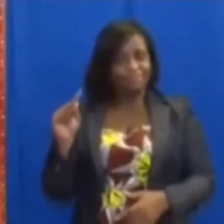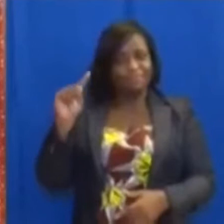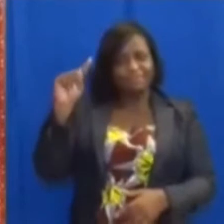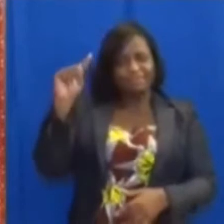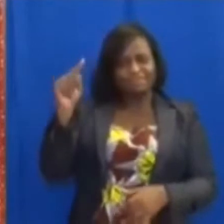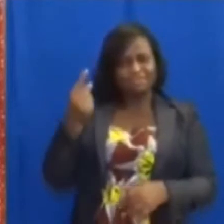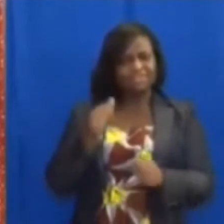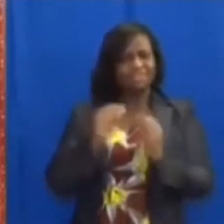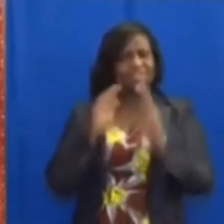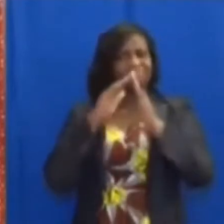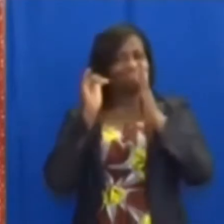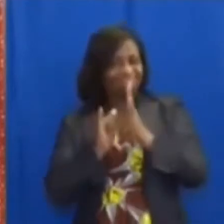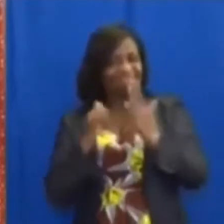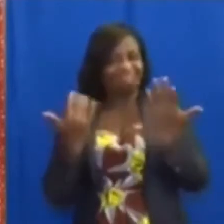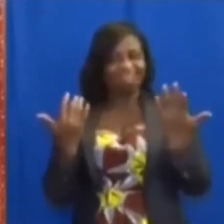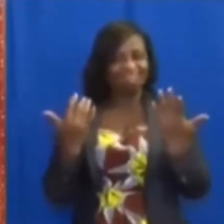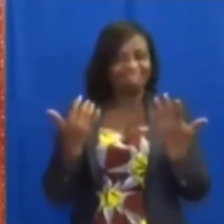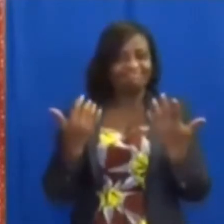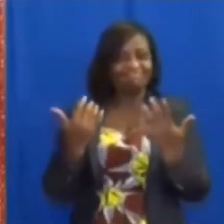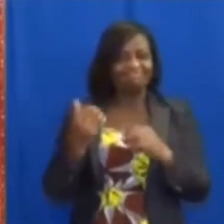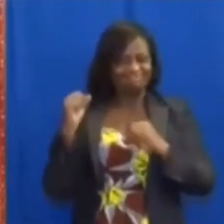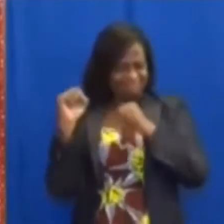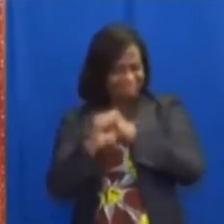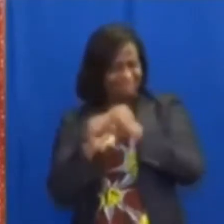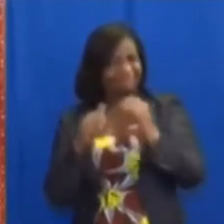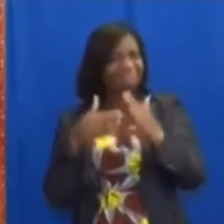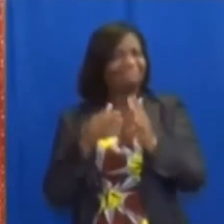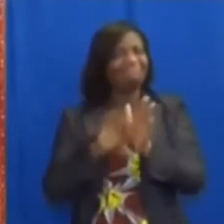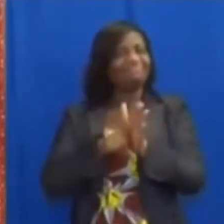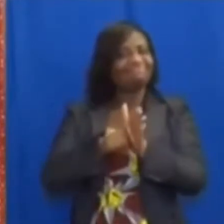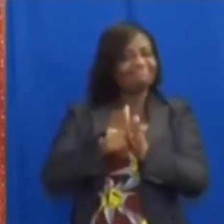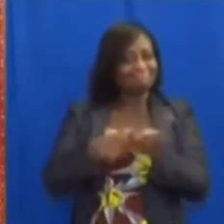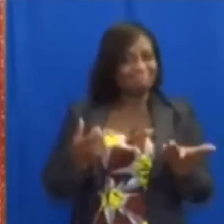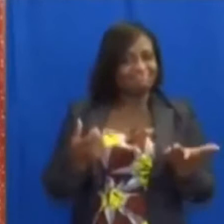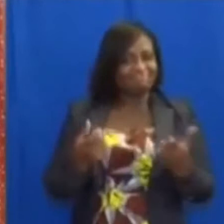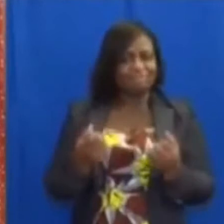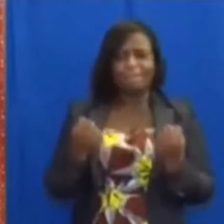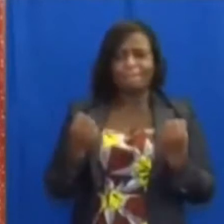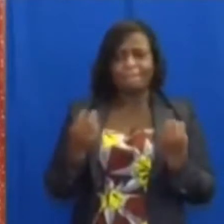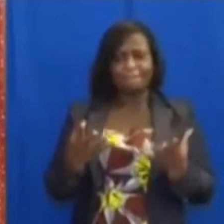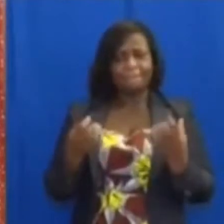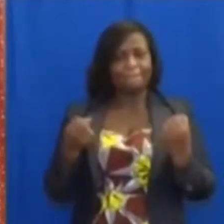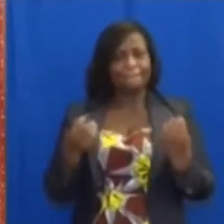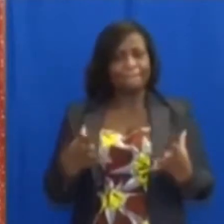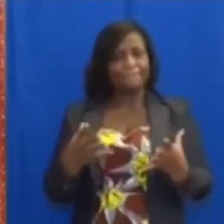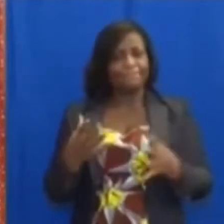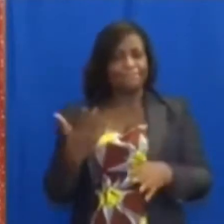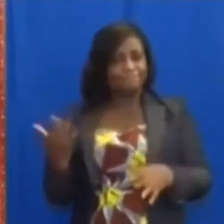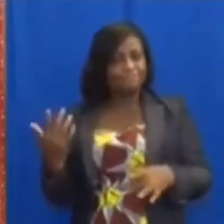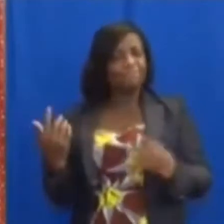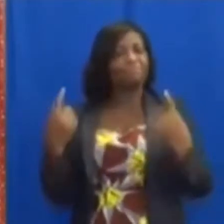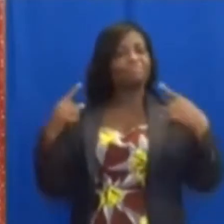of the first set of restrictions to help win the fight against the virus, several others have been imposed